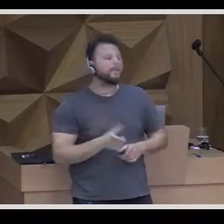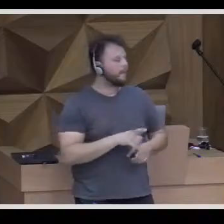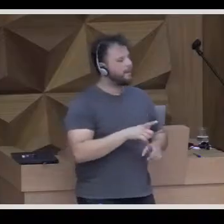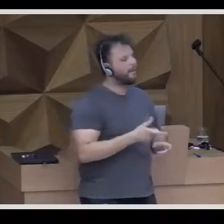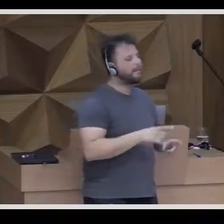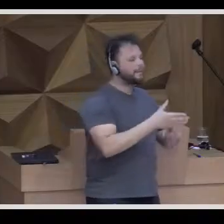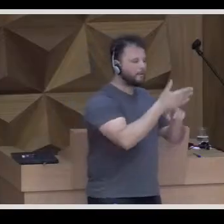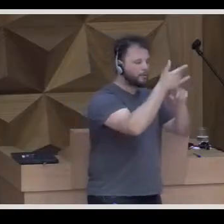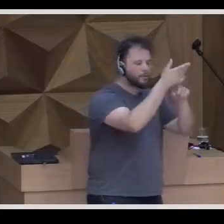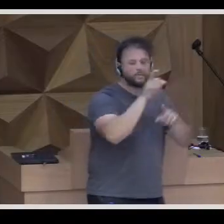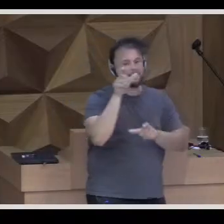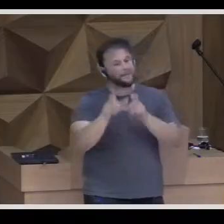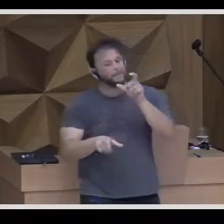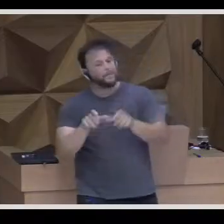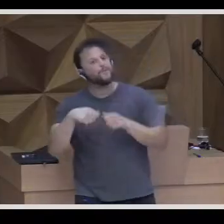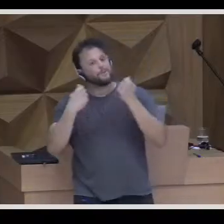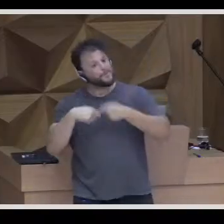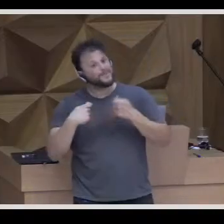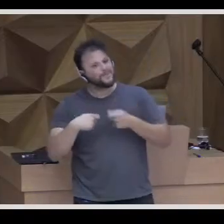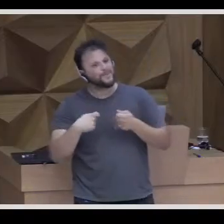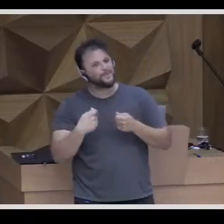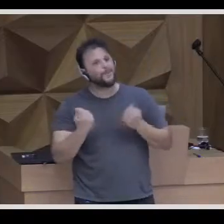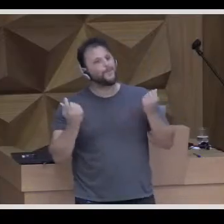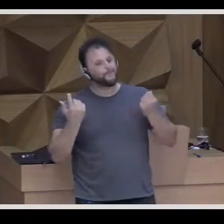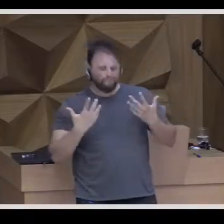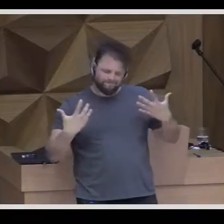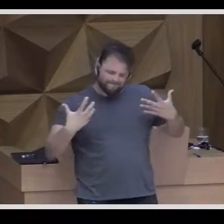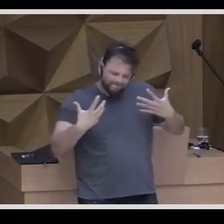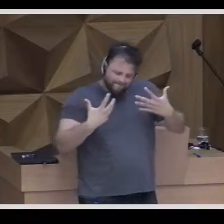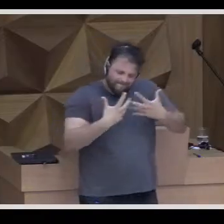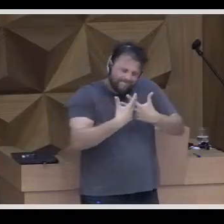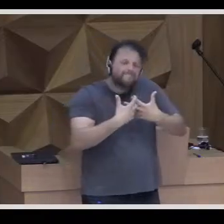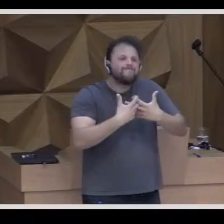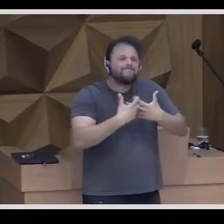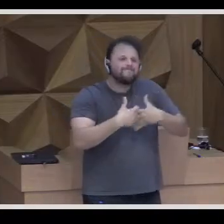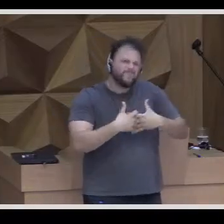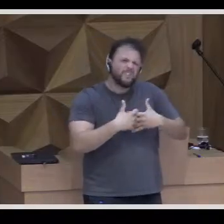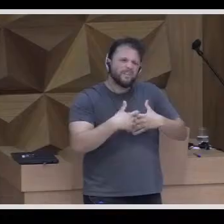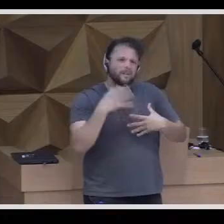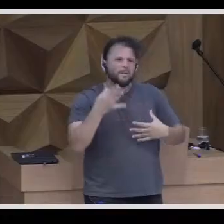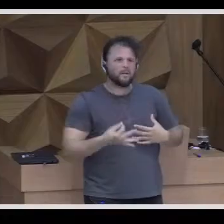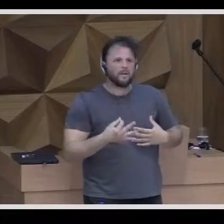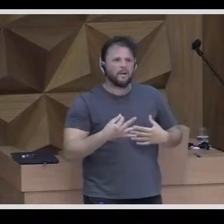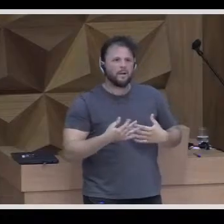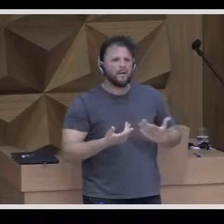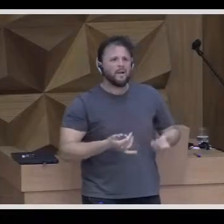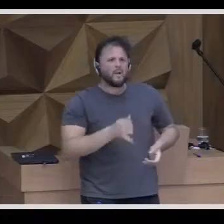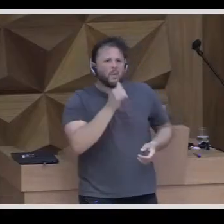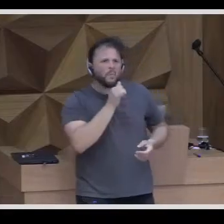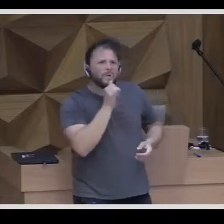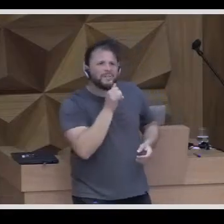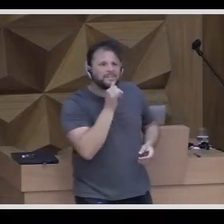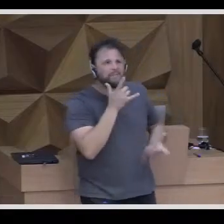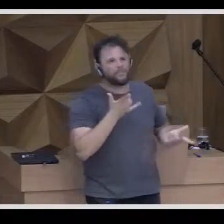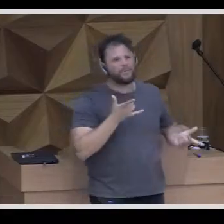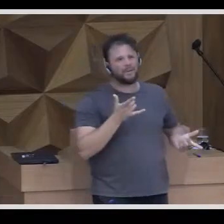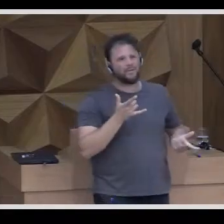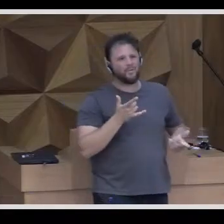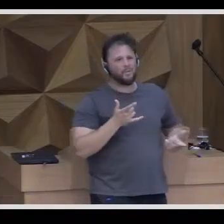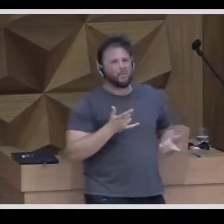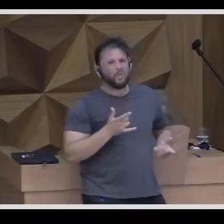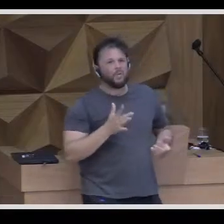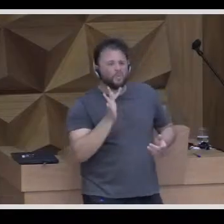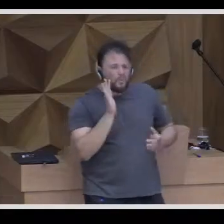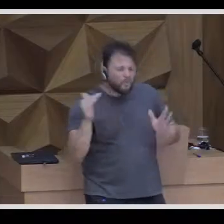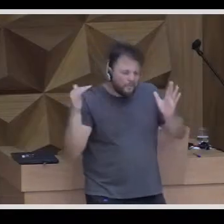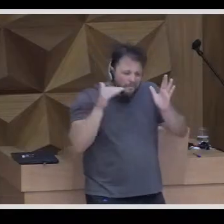the end of some computation that I haven't initiated. I want to not just be in the loop, I want to decide